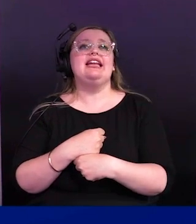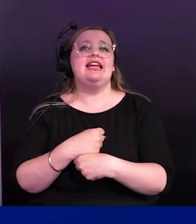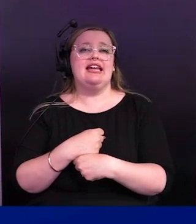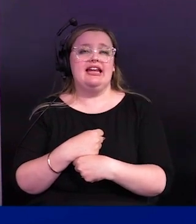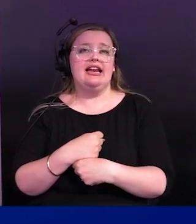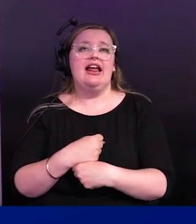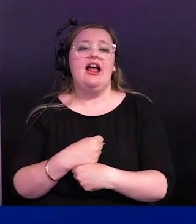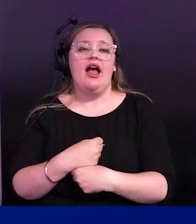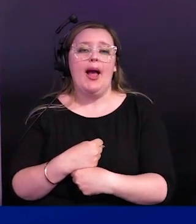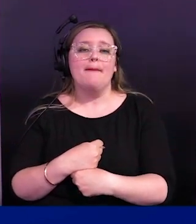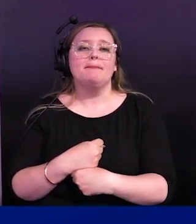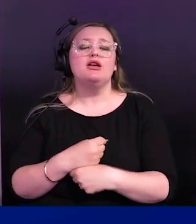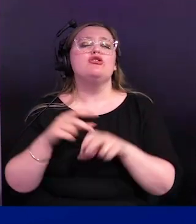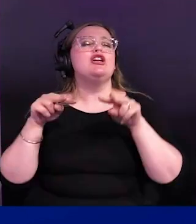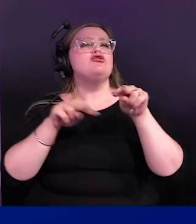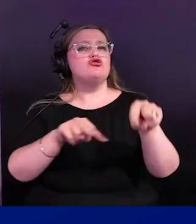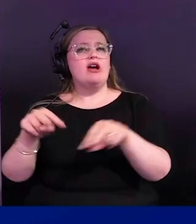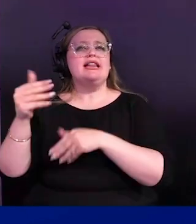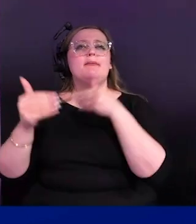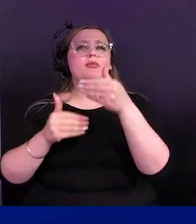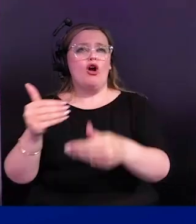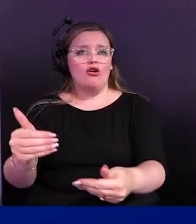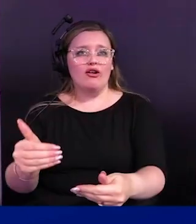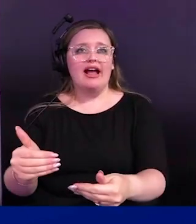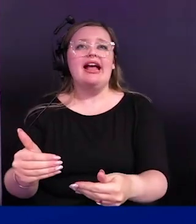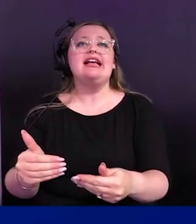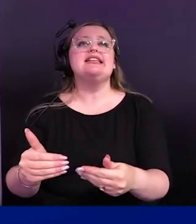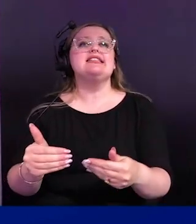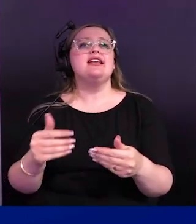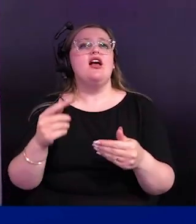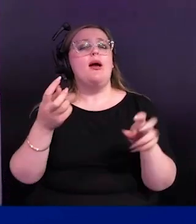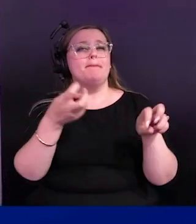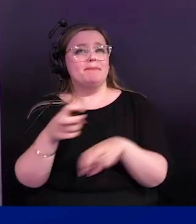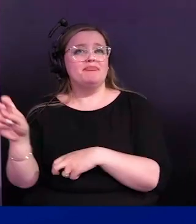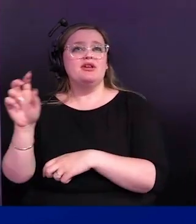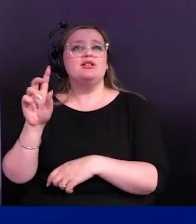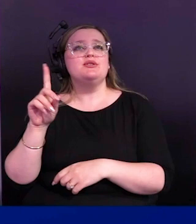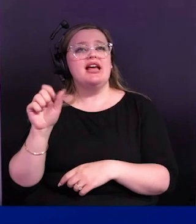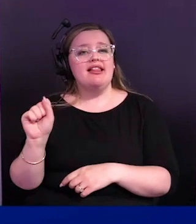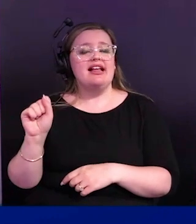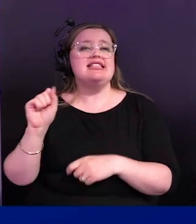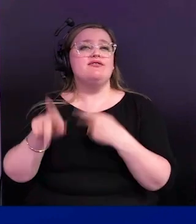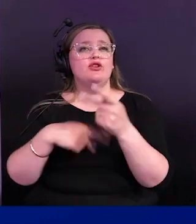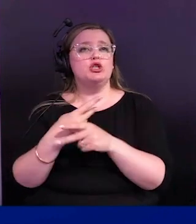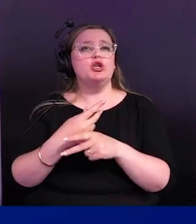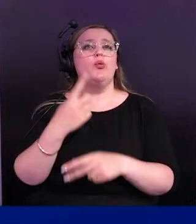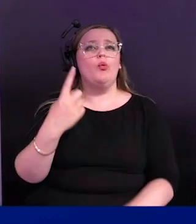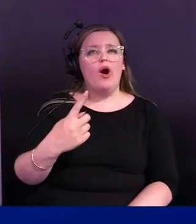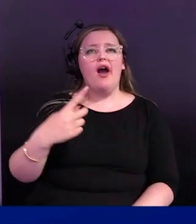the progress of compliance mandates like migration to TLS version